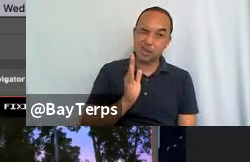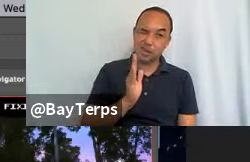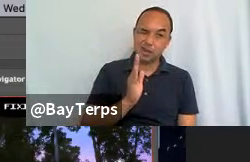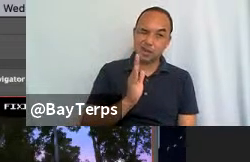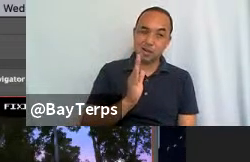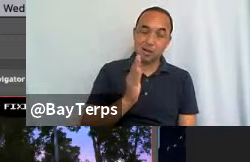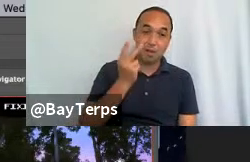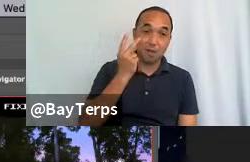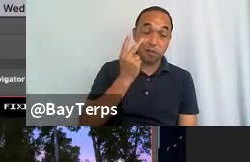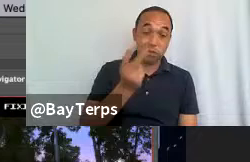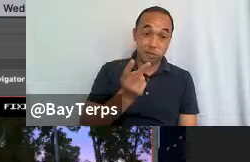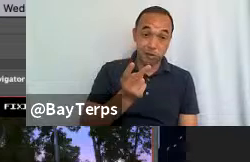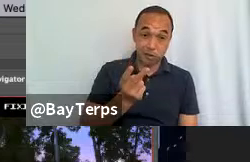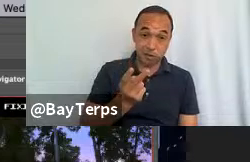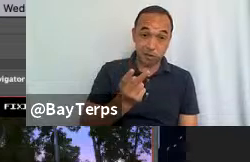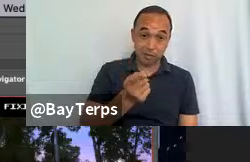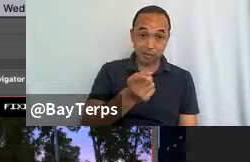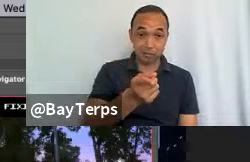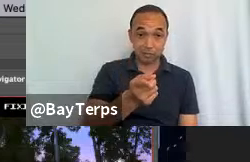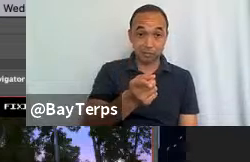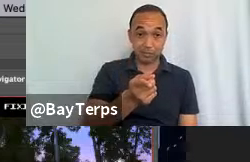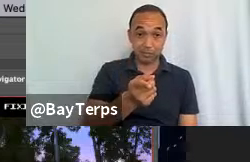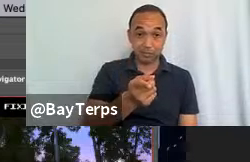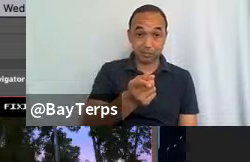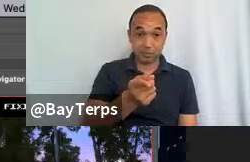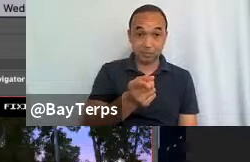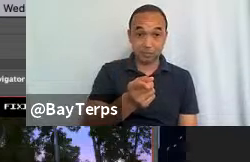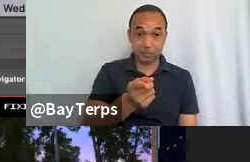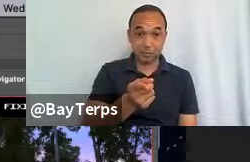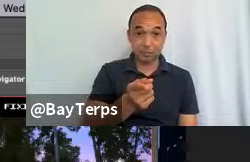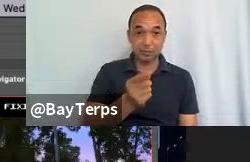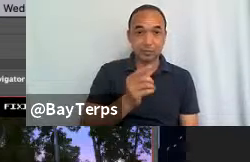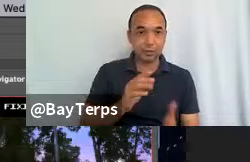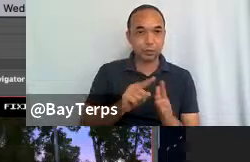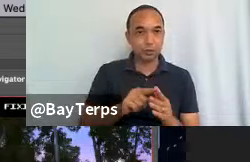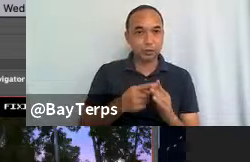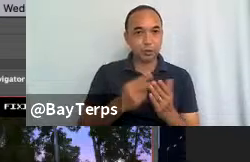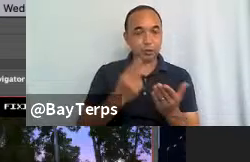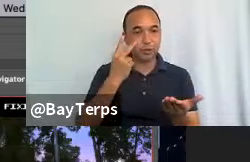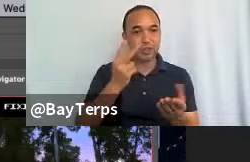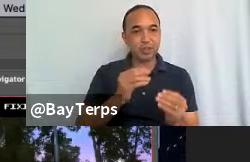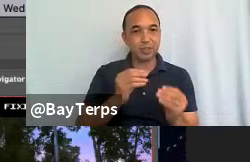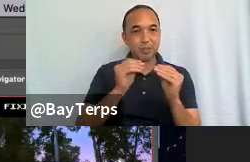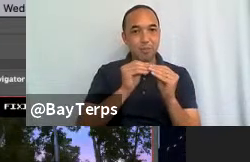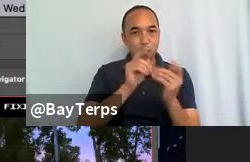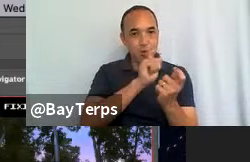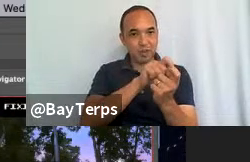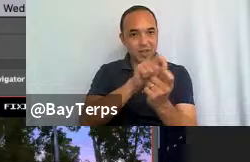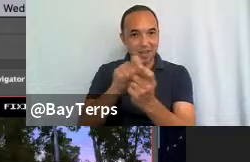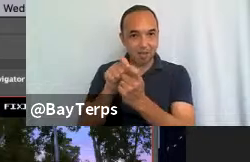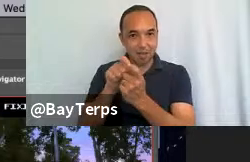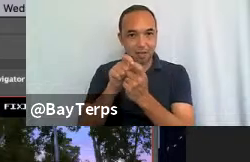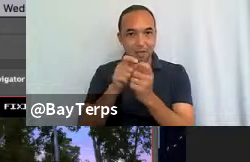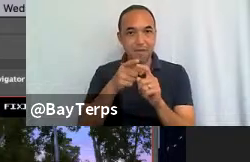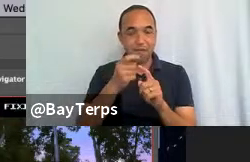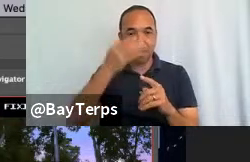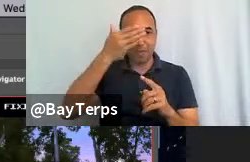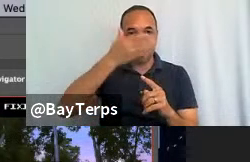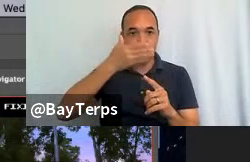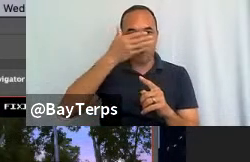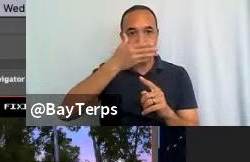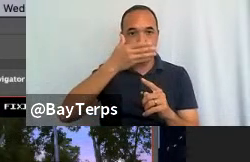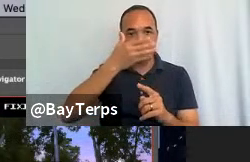you can see from our image, we're starting to see a lot more detail from the foreground.